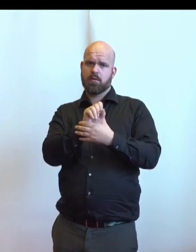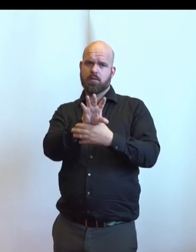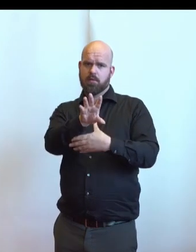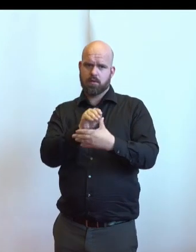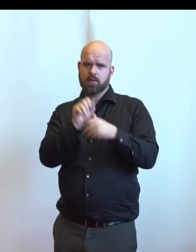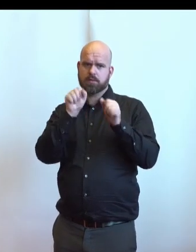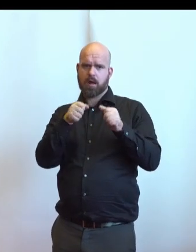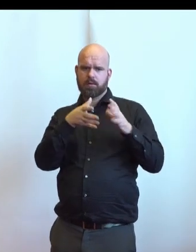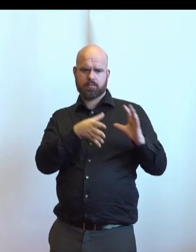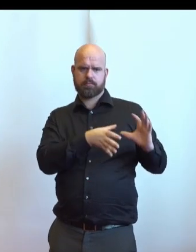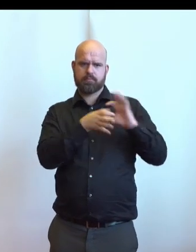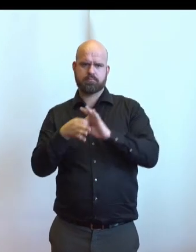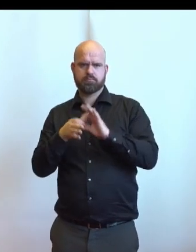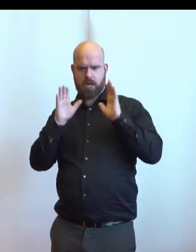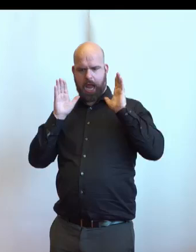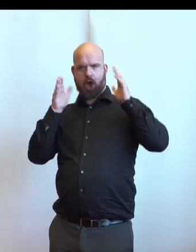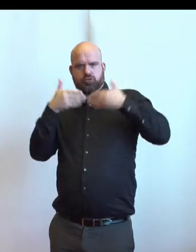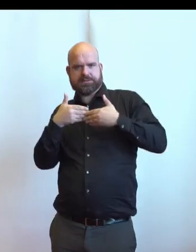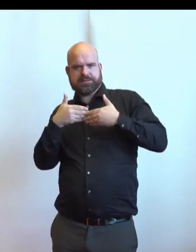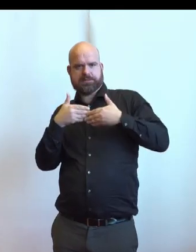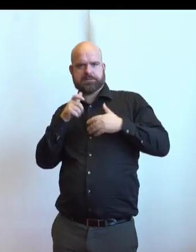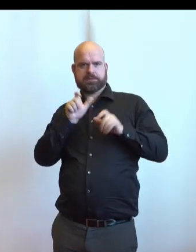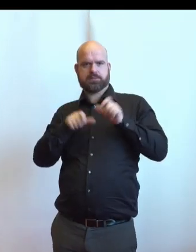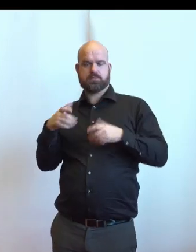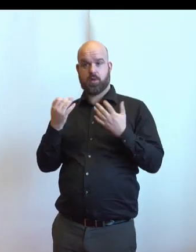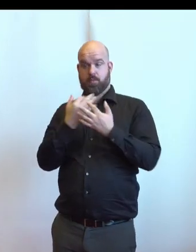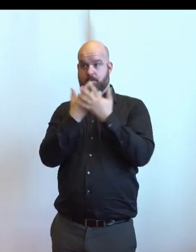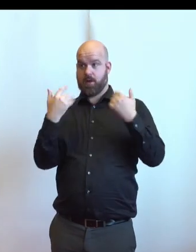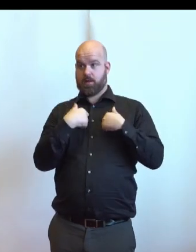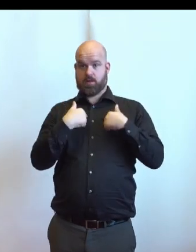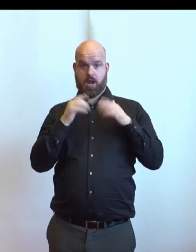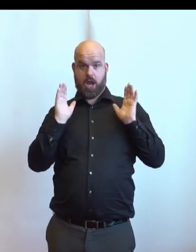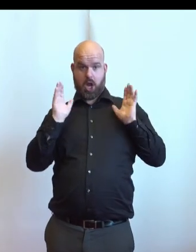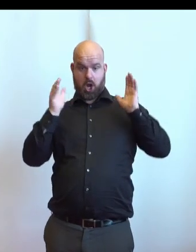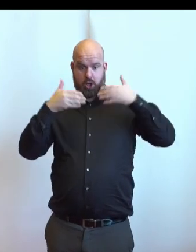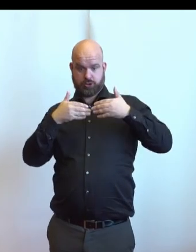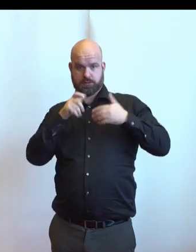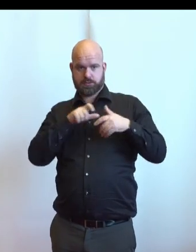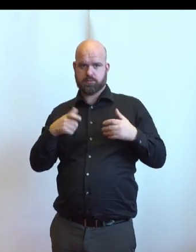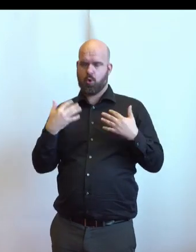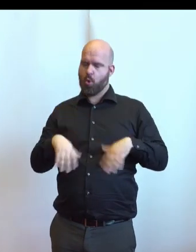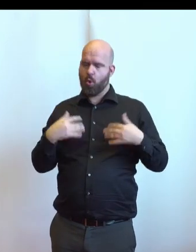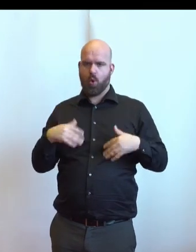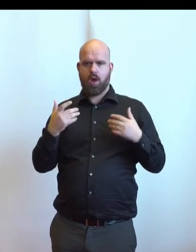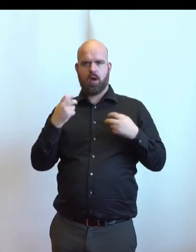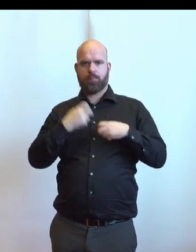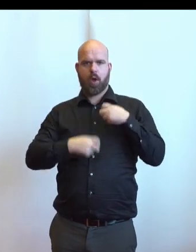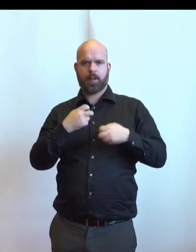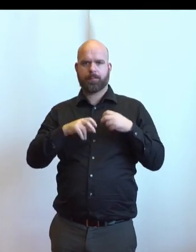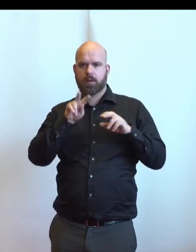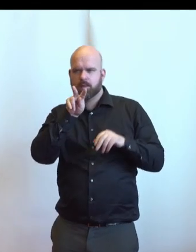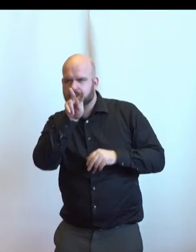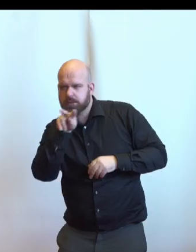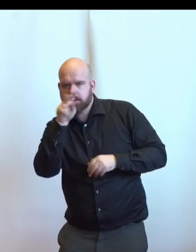autistic people, we struggle with facial recognition, so we don't actually know what people's faces express. And